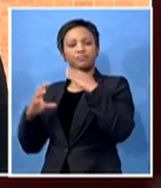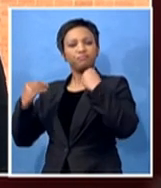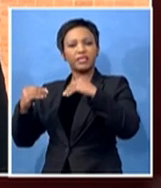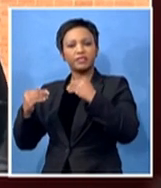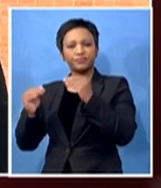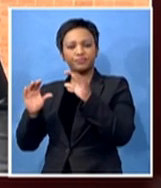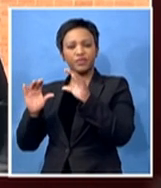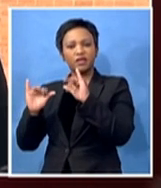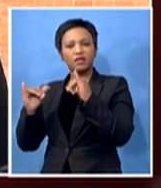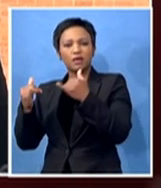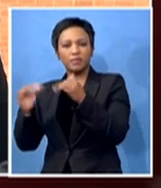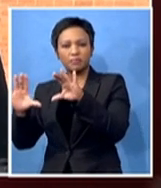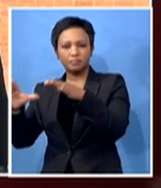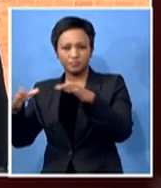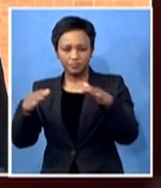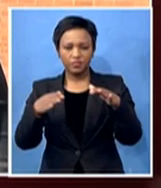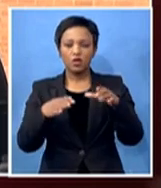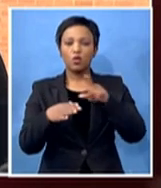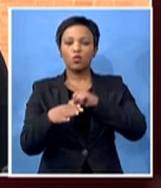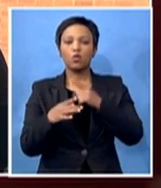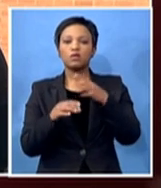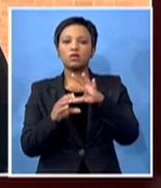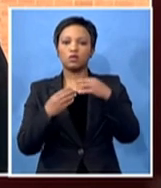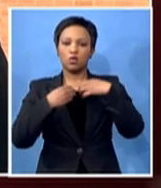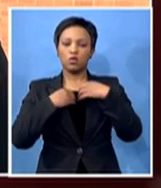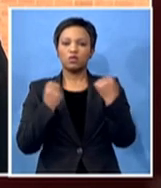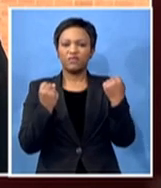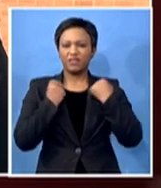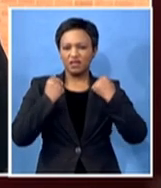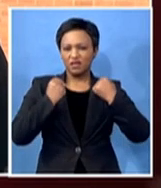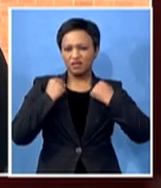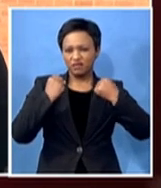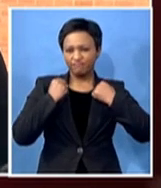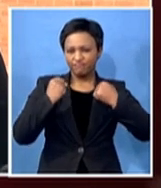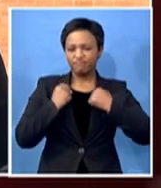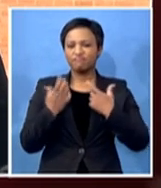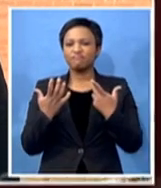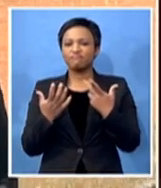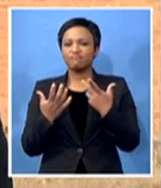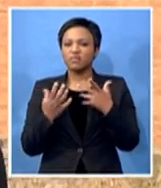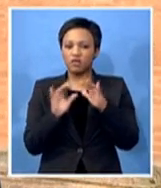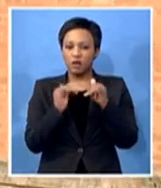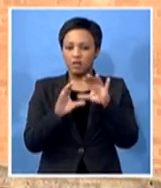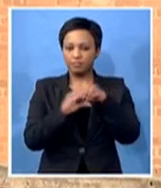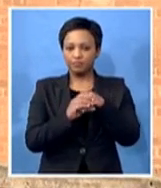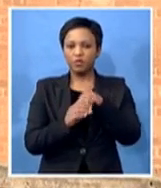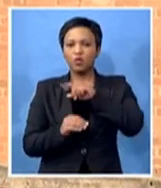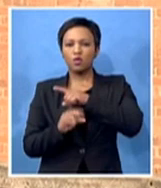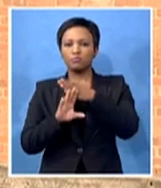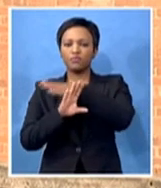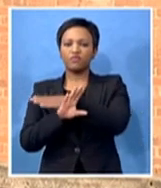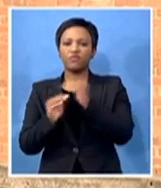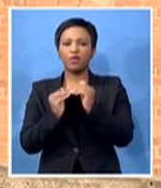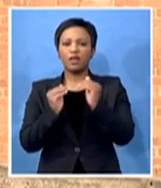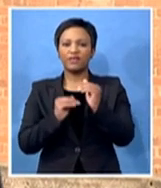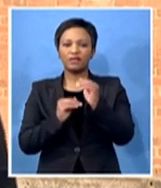fitness centers such as gyms, because you would understand that previously in the previous level they were not allowed to operate, but with this new,